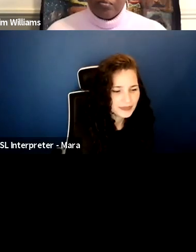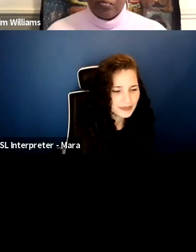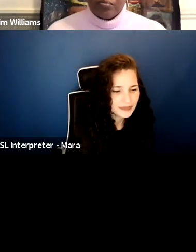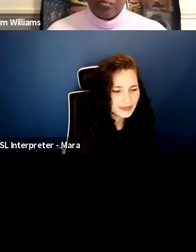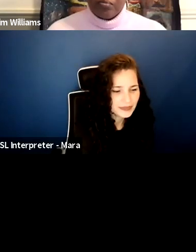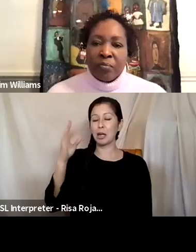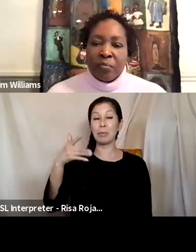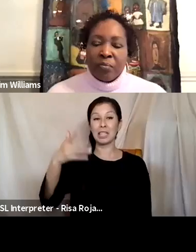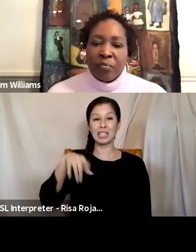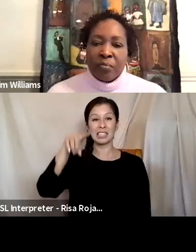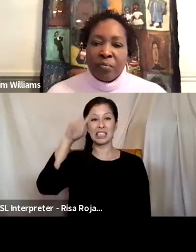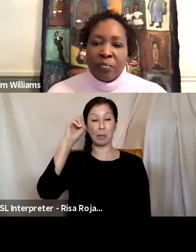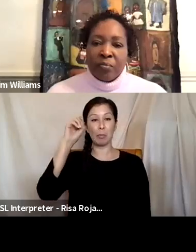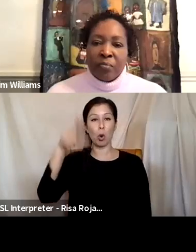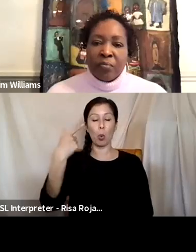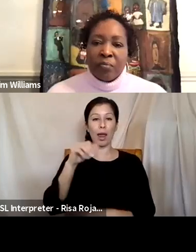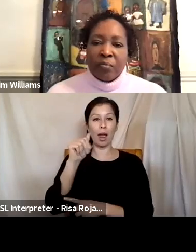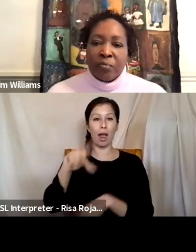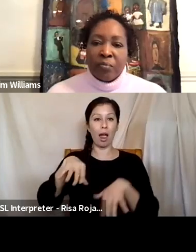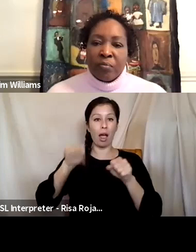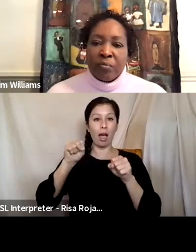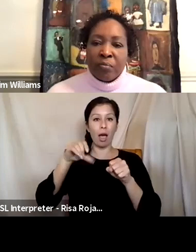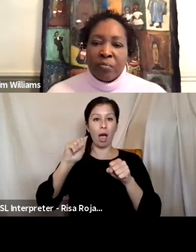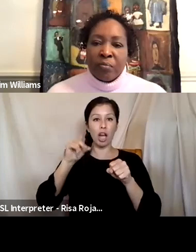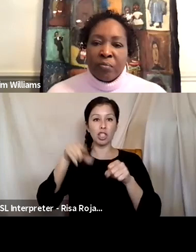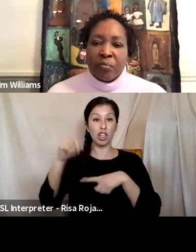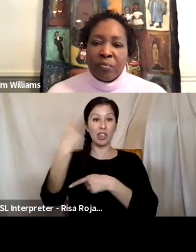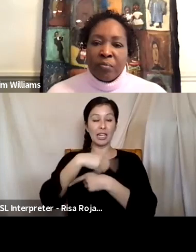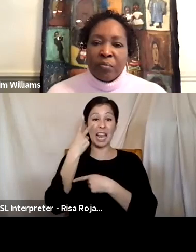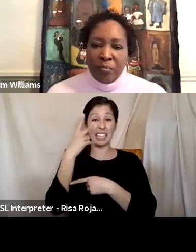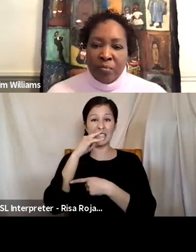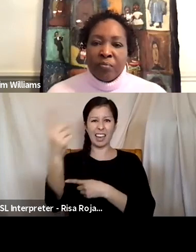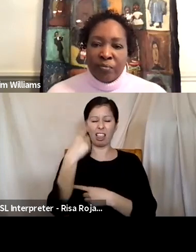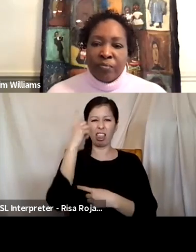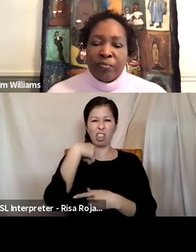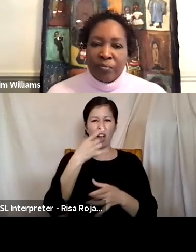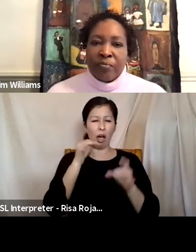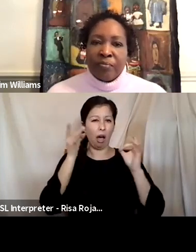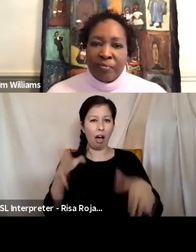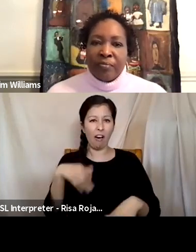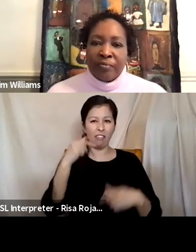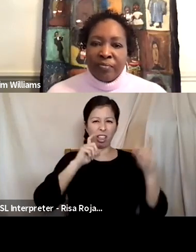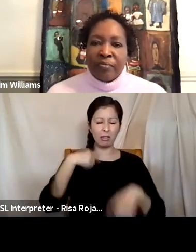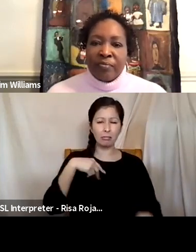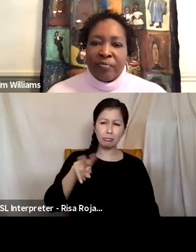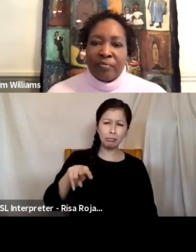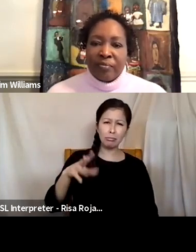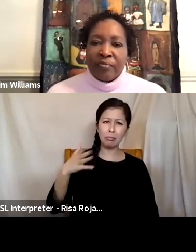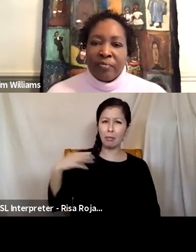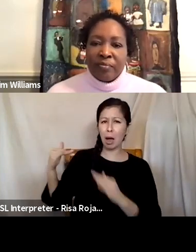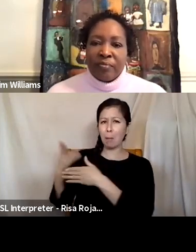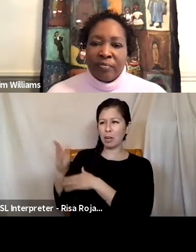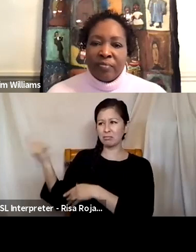when we do auditions during the day, I would see kids come in and they look miserable, and my associate would say to me,